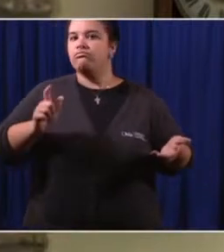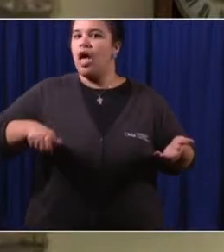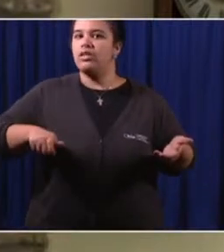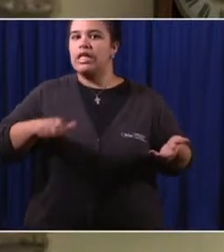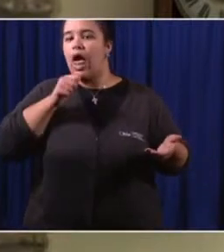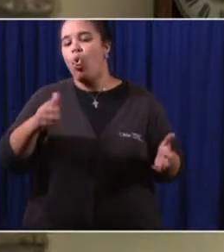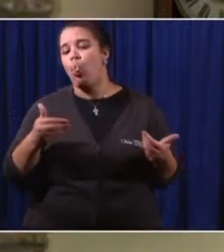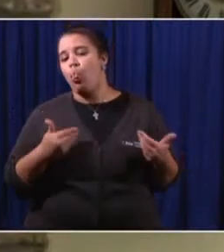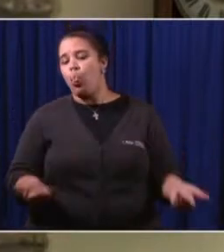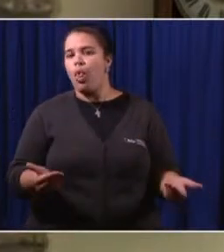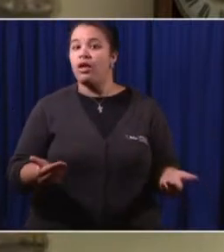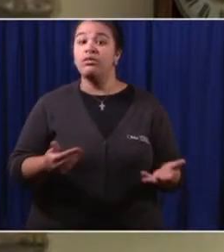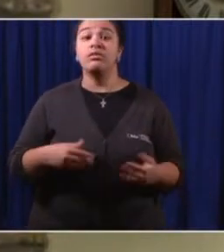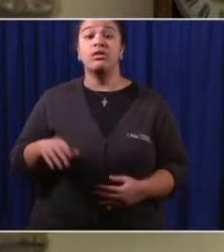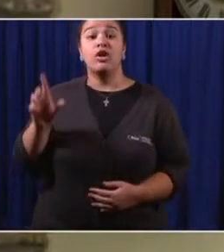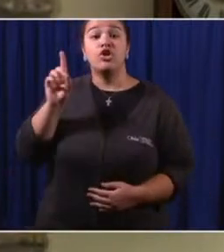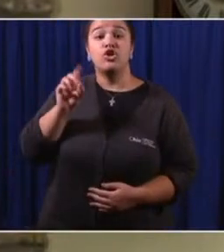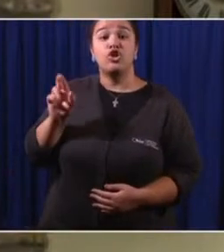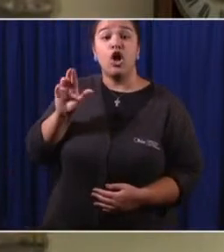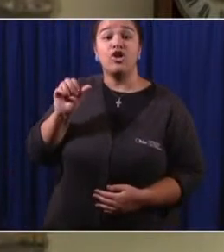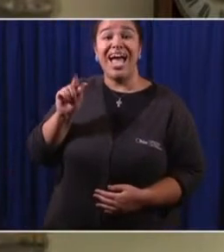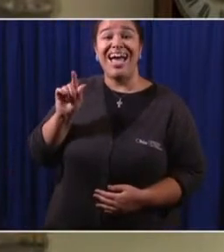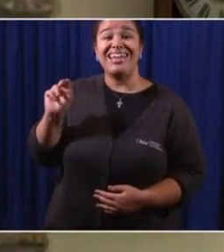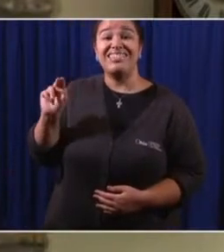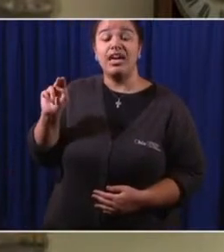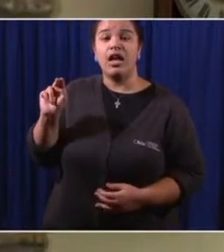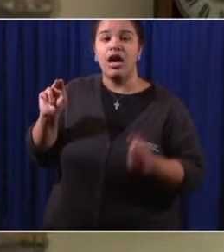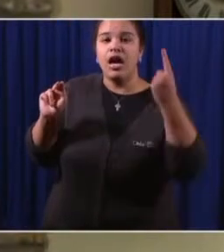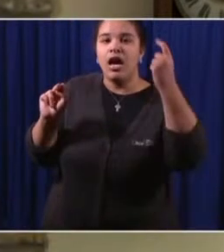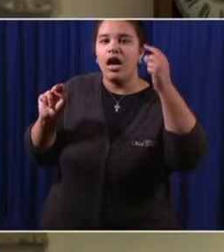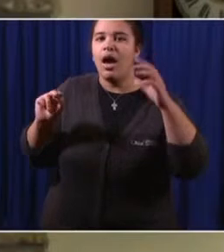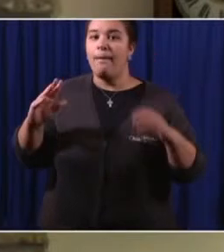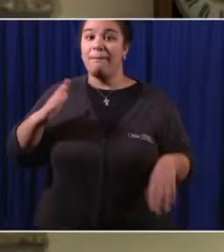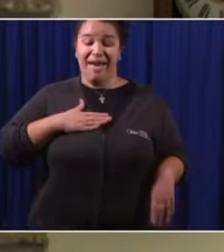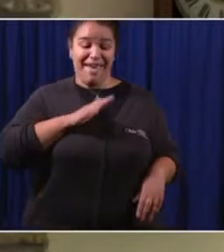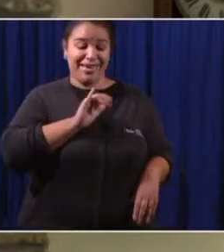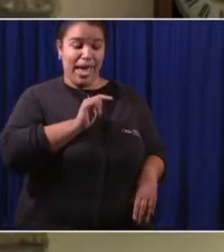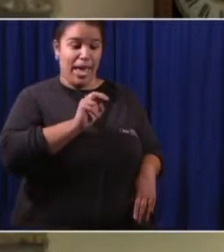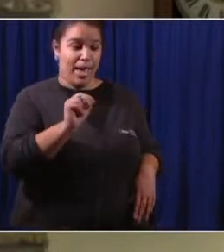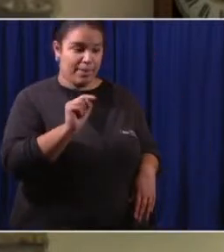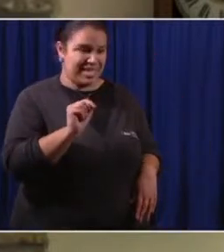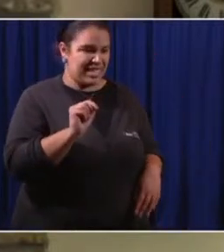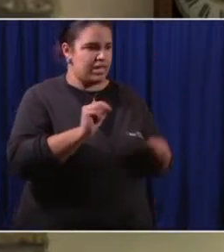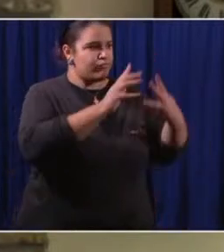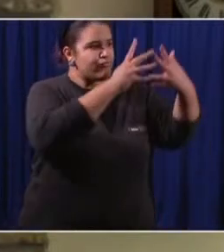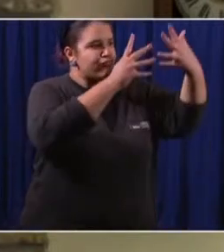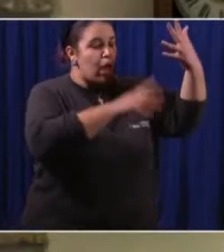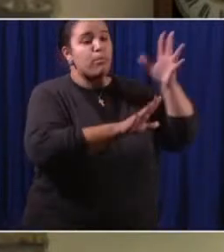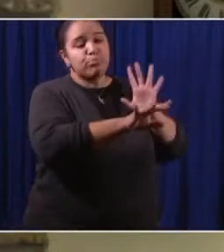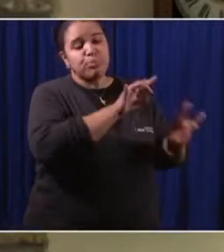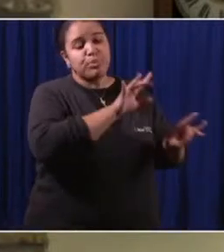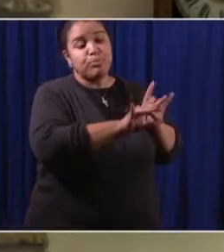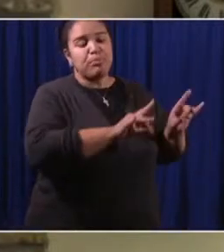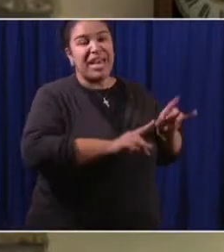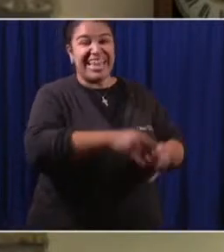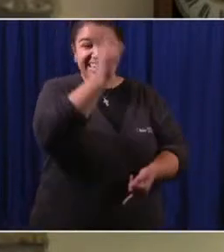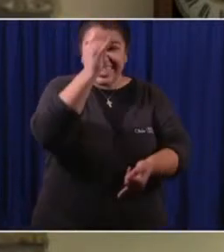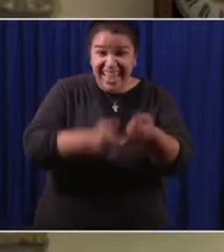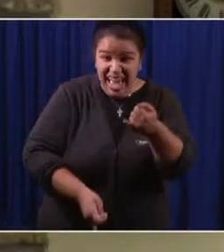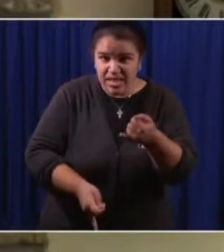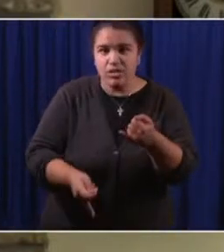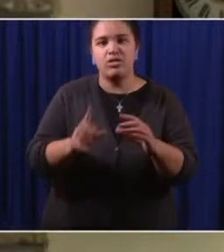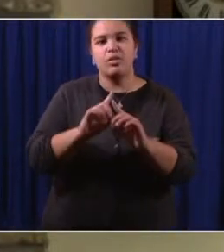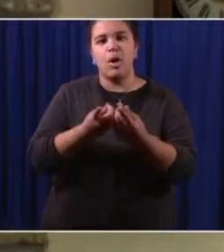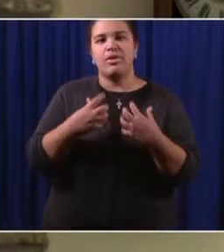Acton, she was the last member of the cabinet to be picked. And it was not that we didn't have other good candidates, we did. But I felt that the role was